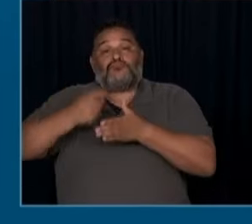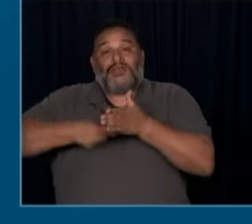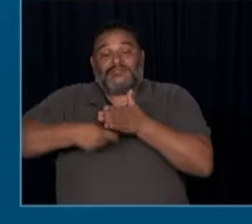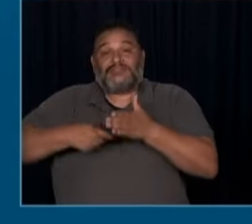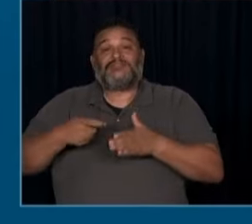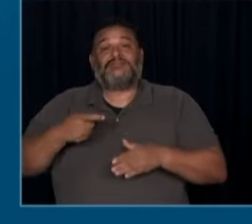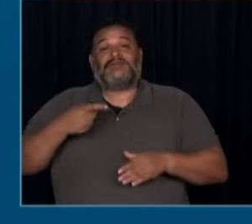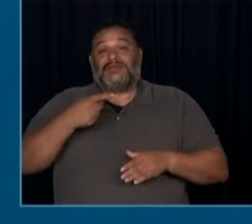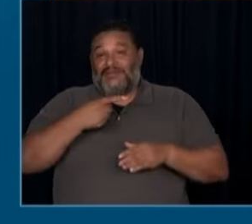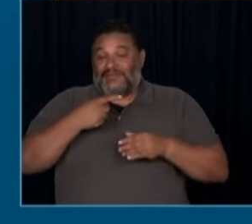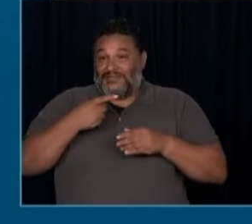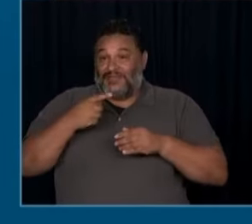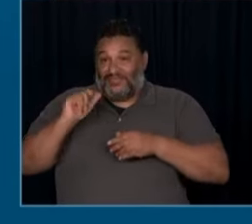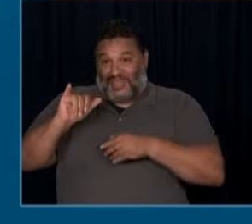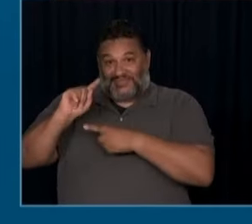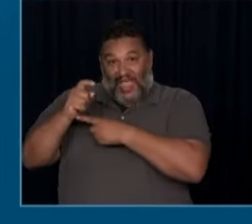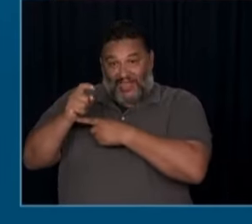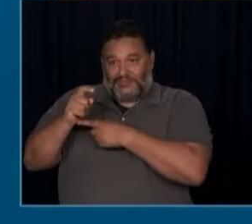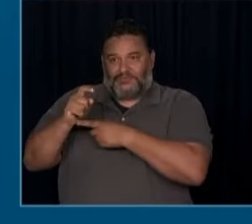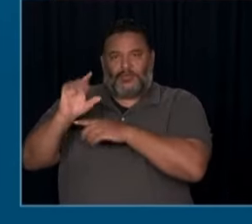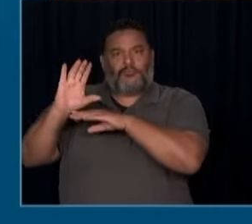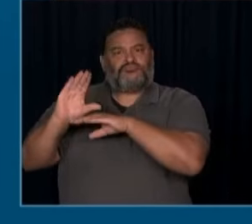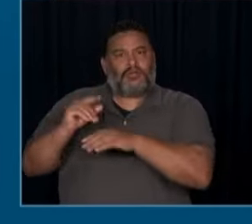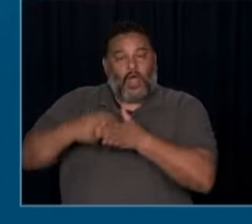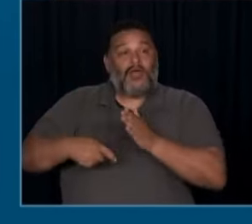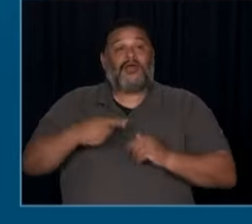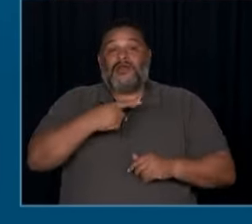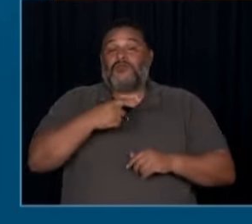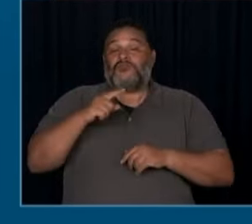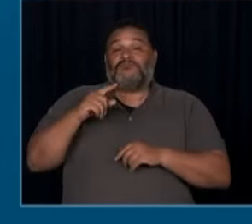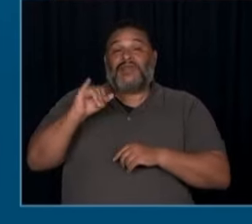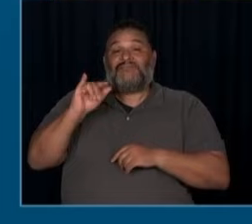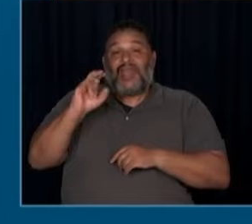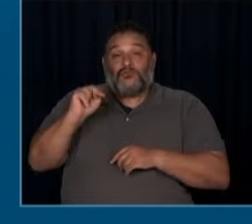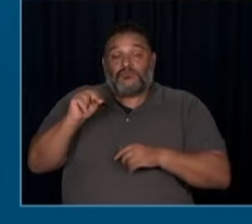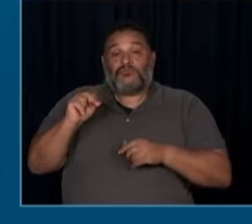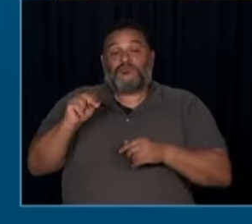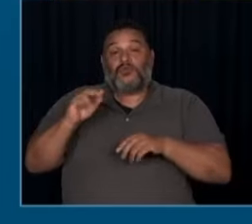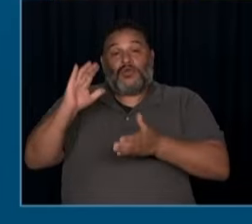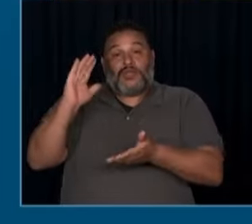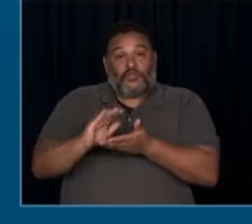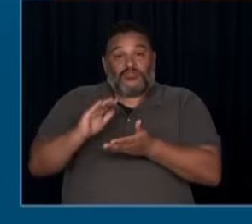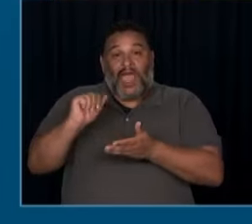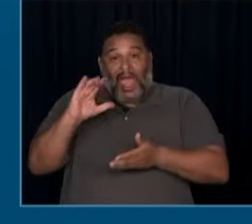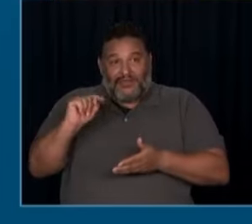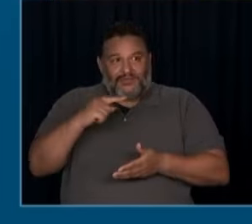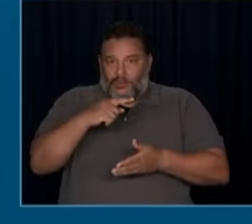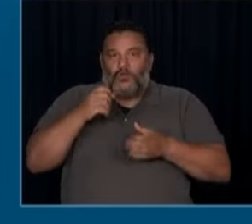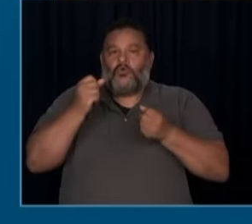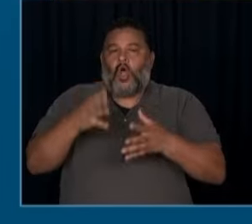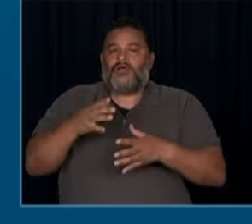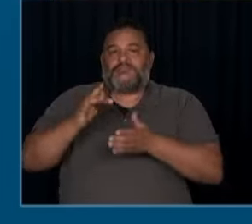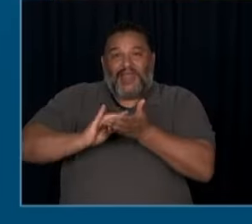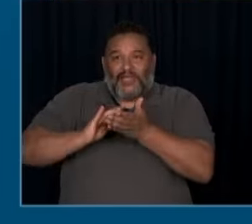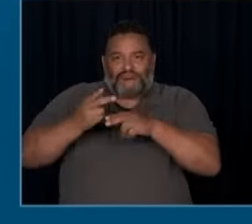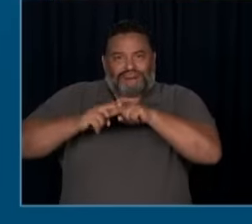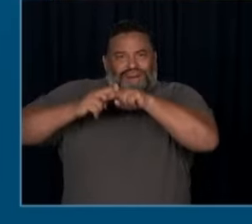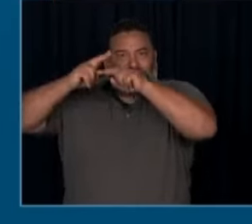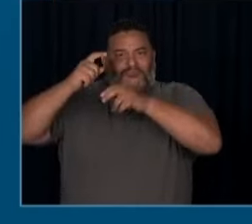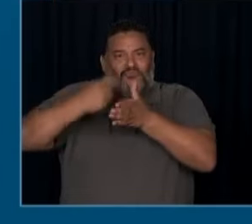brought that down. His vote in the Inflation Reduction Act actually caused medications to go up for people on Part Thank D. Thank